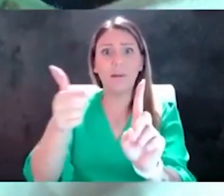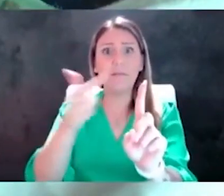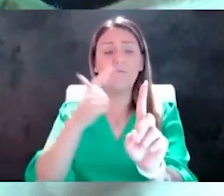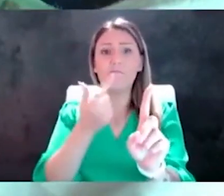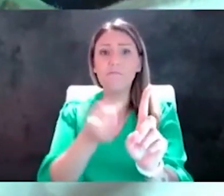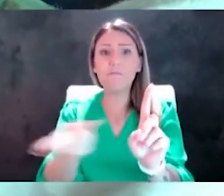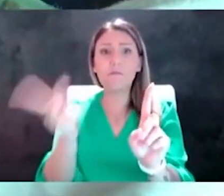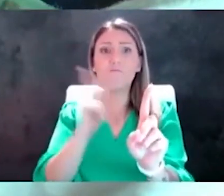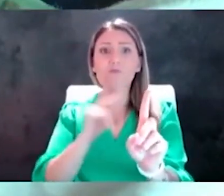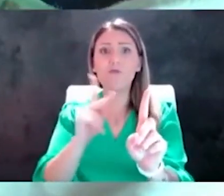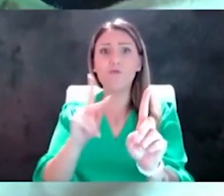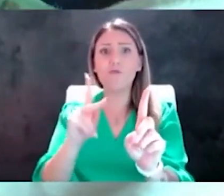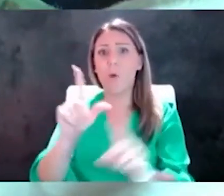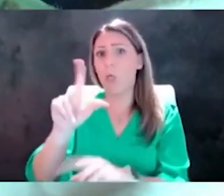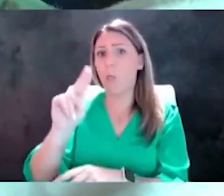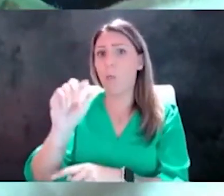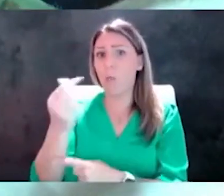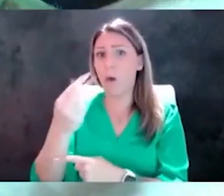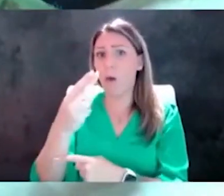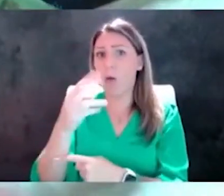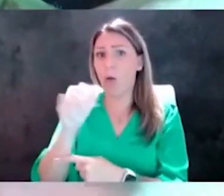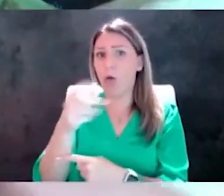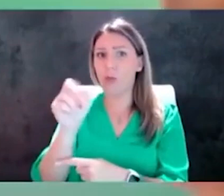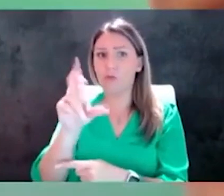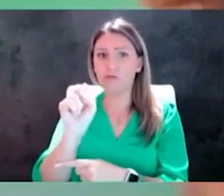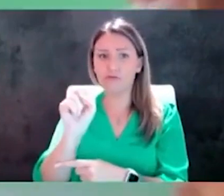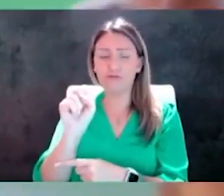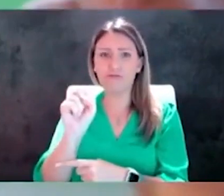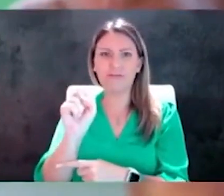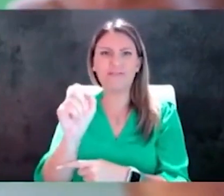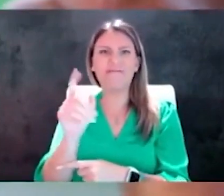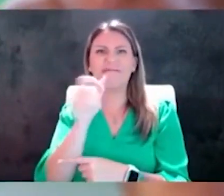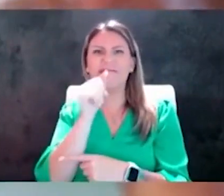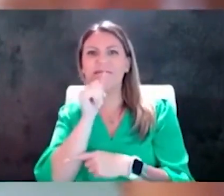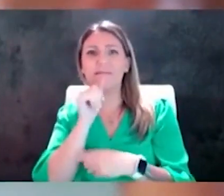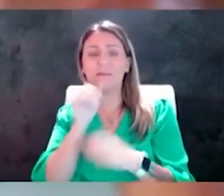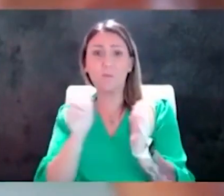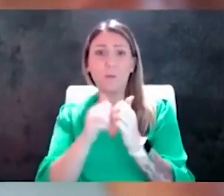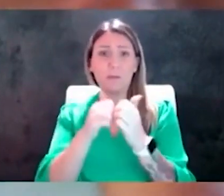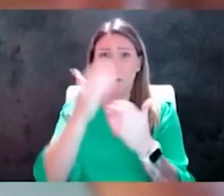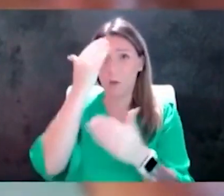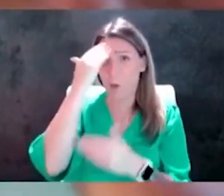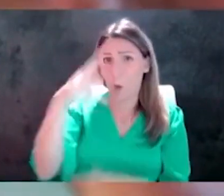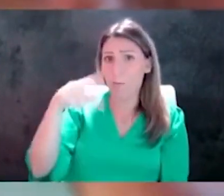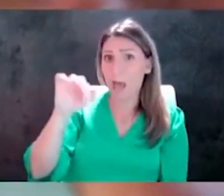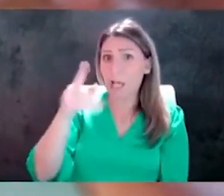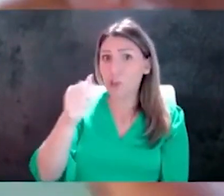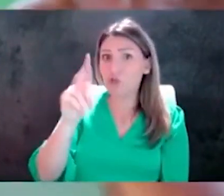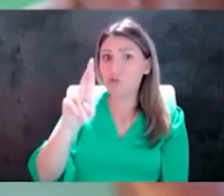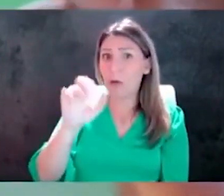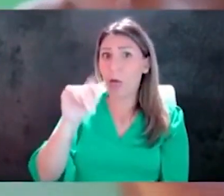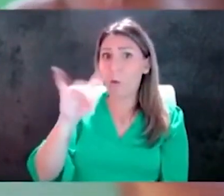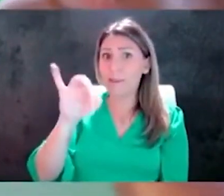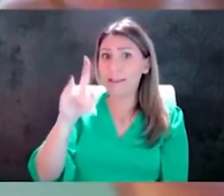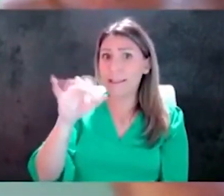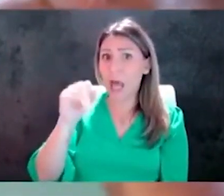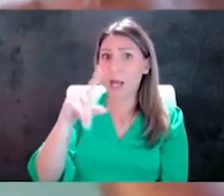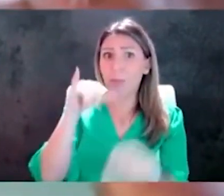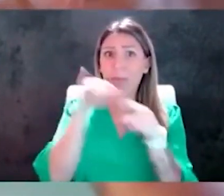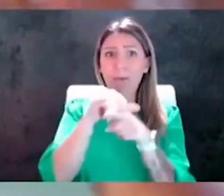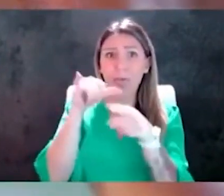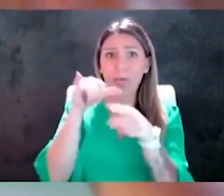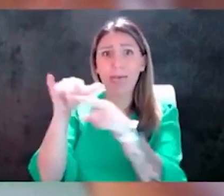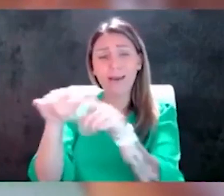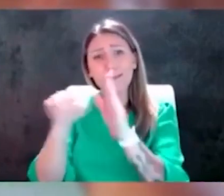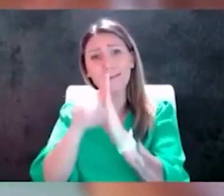haulers may actually be dealing with a known condition called, here's a lot of big words, Postural Orthostatic Tachycardia syndrome. It basically